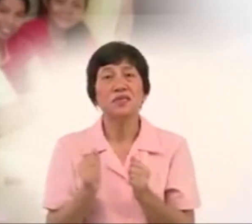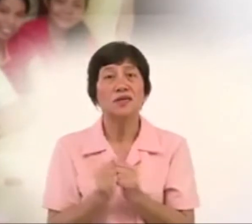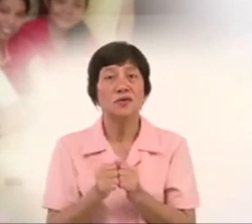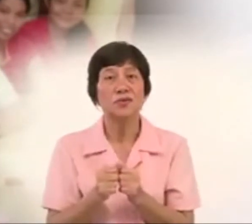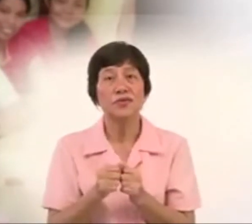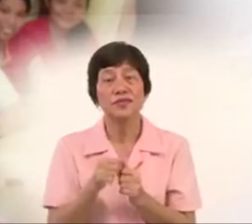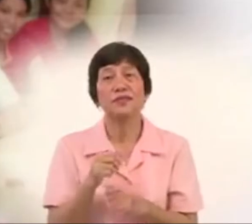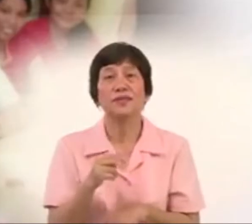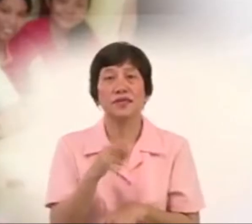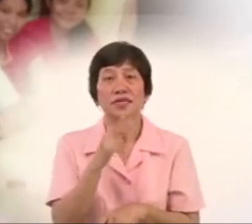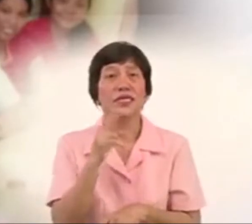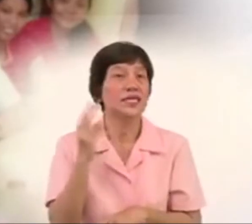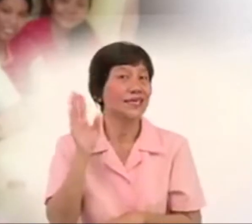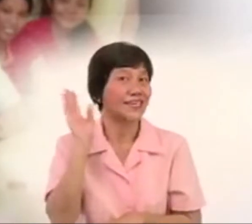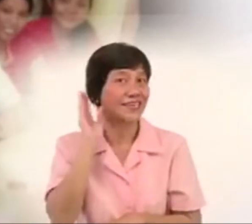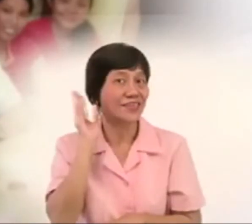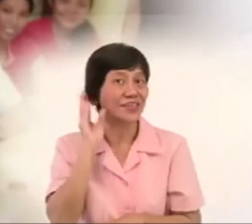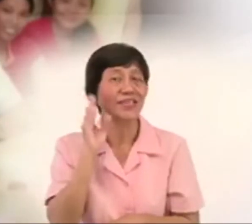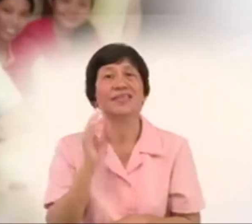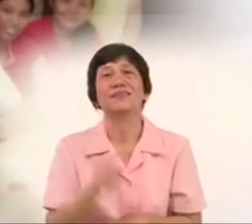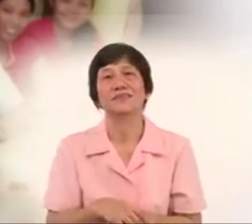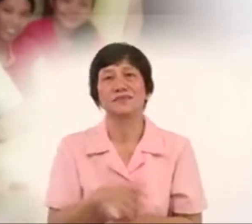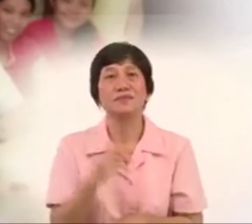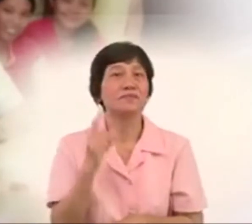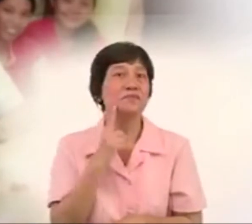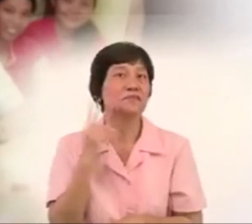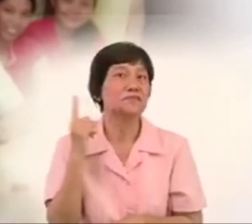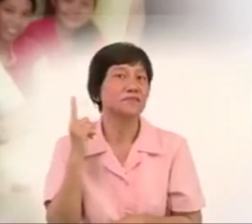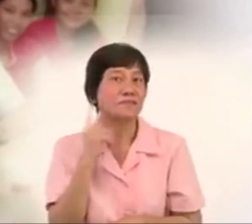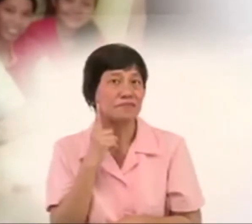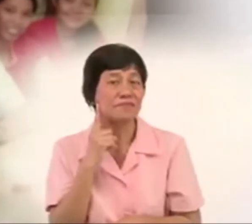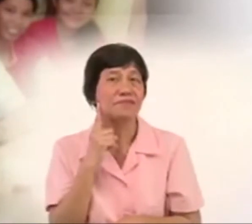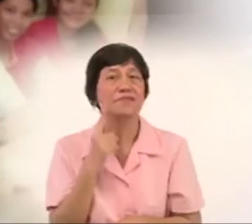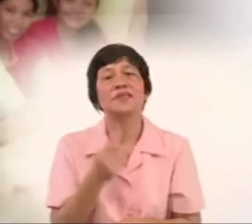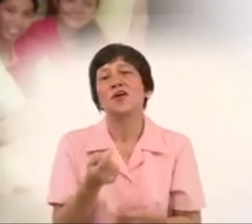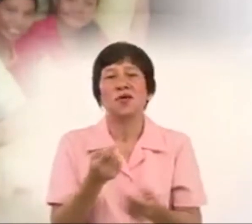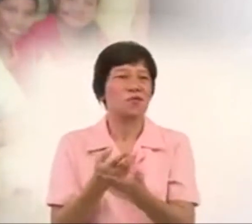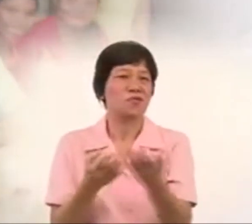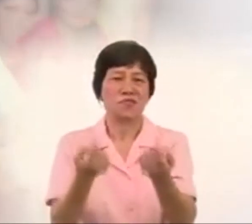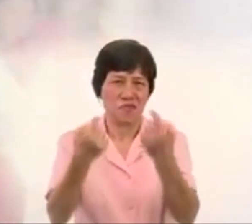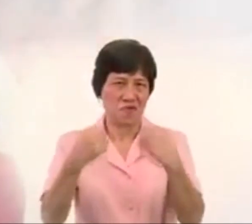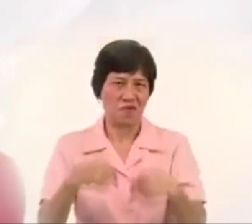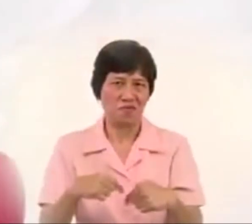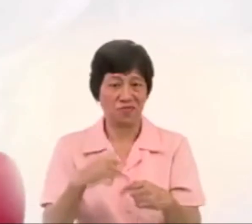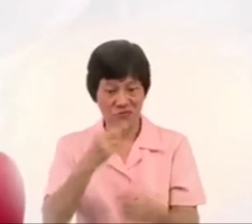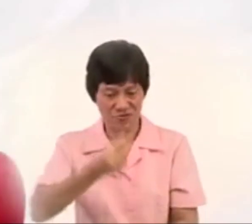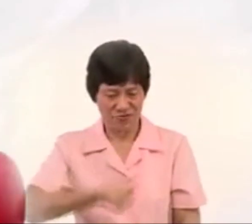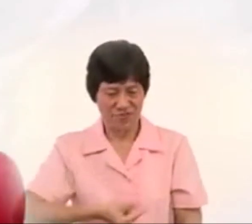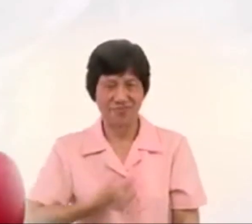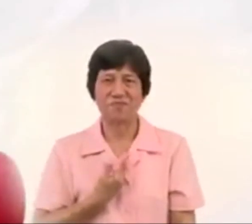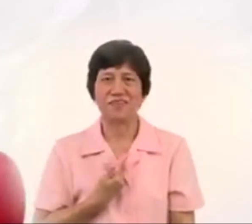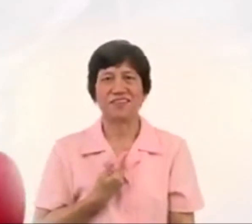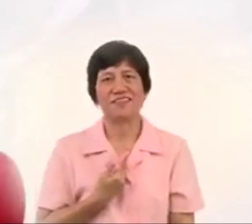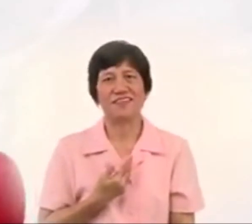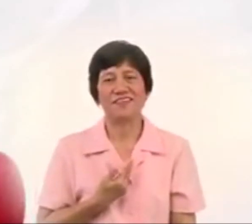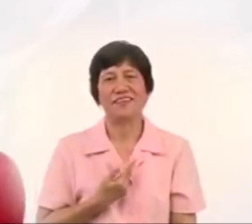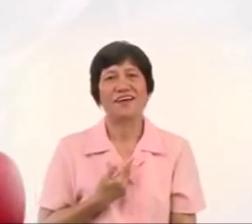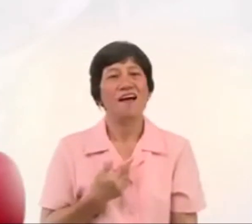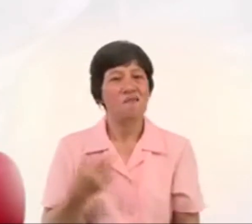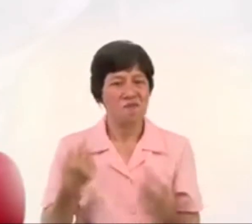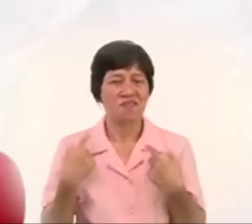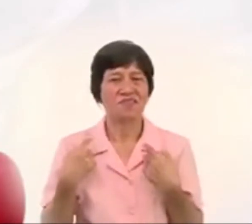hearing deficiency, deaf, they came to greet me. Oh, and they had